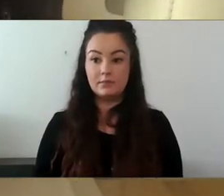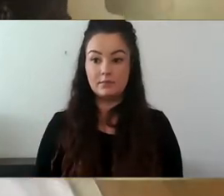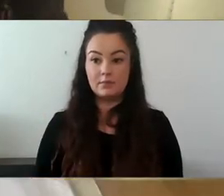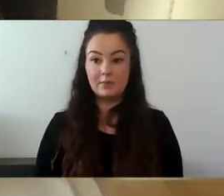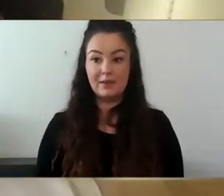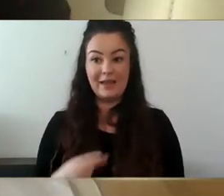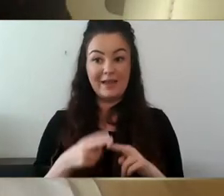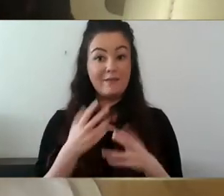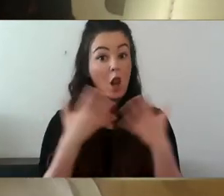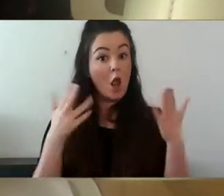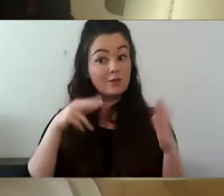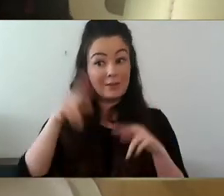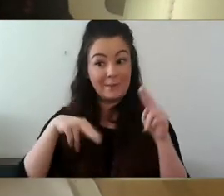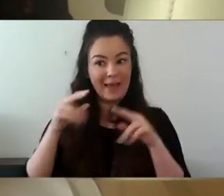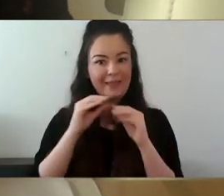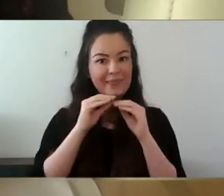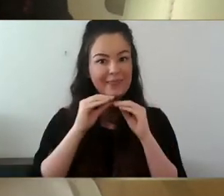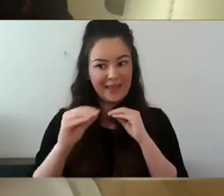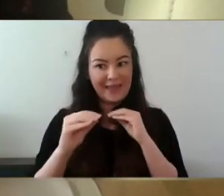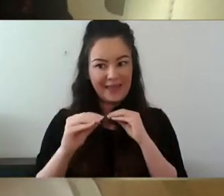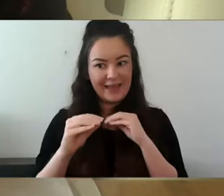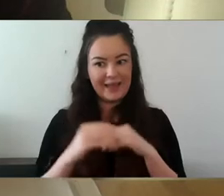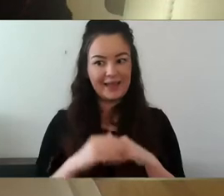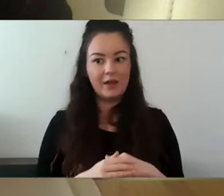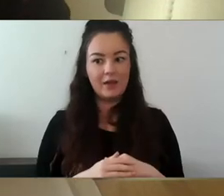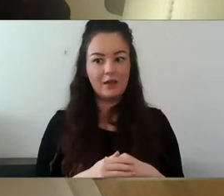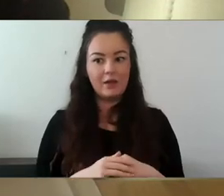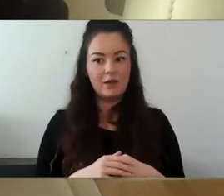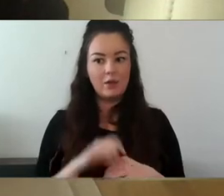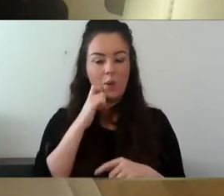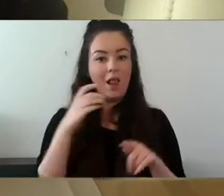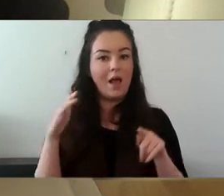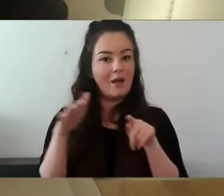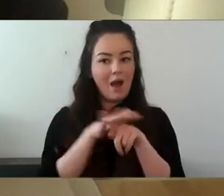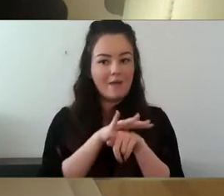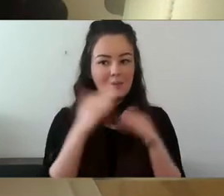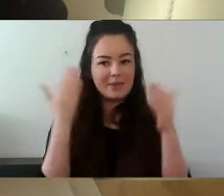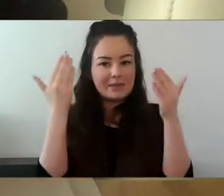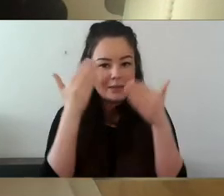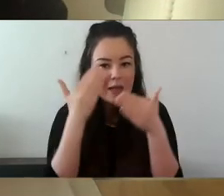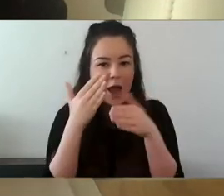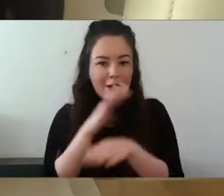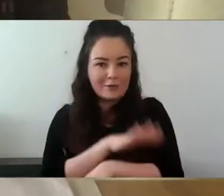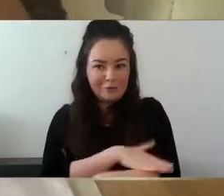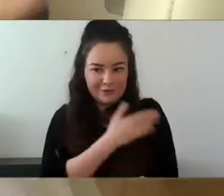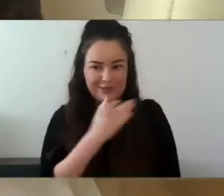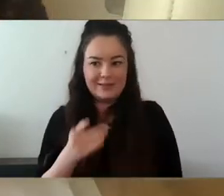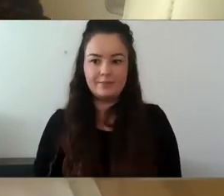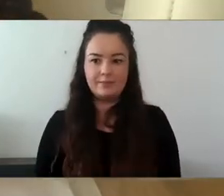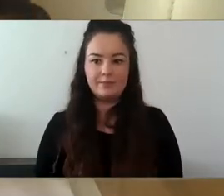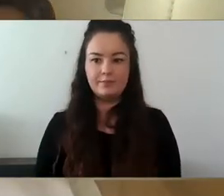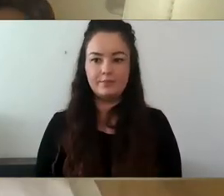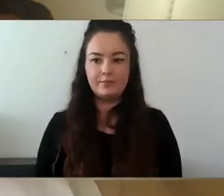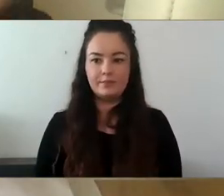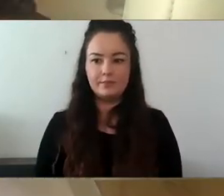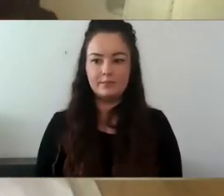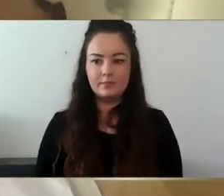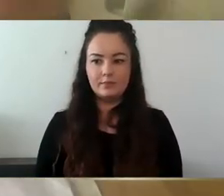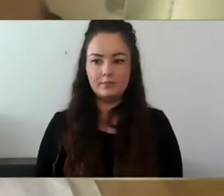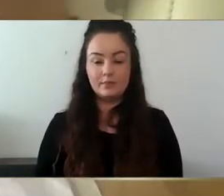And if you put quite a lot of paint on, quite a thick layer, you'll cover it so you get a dark green.